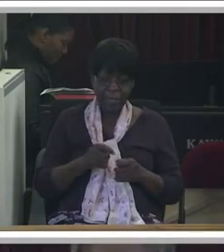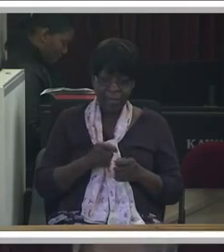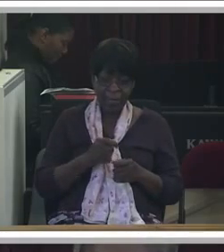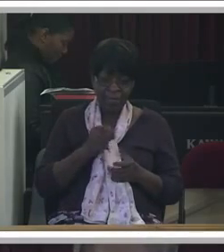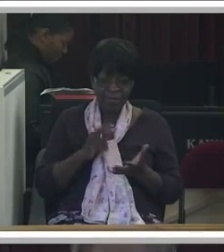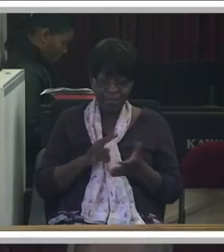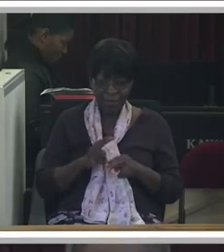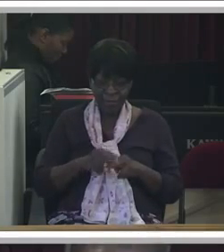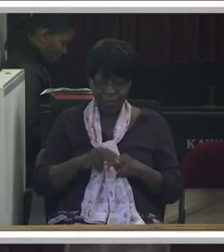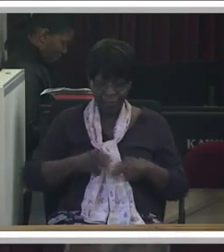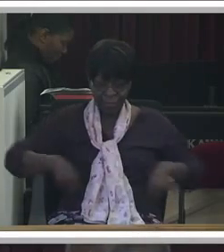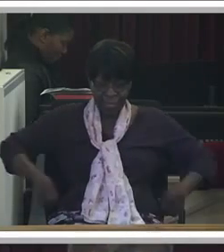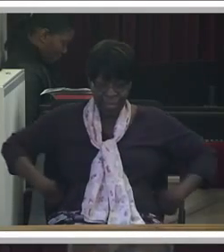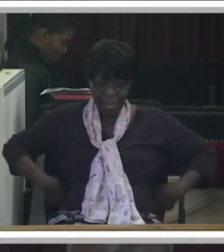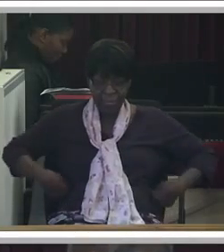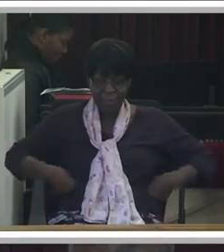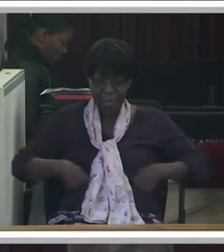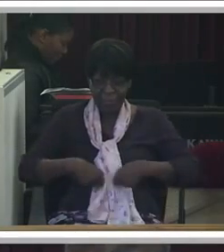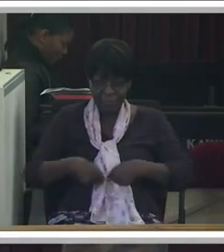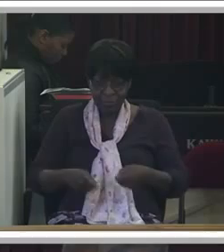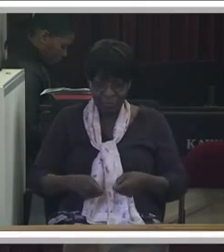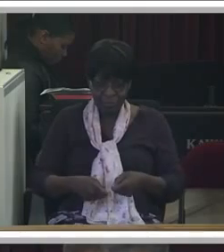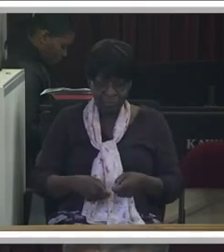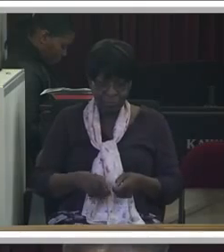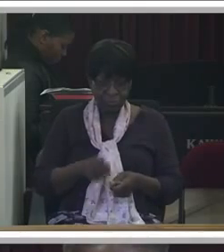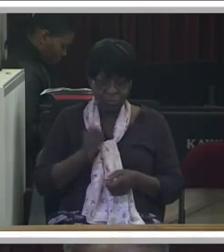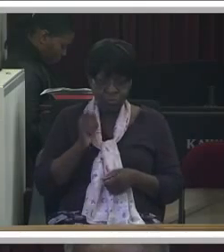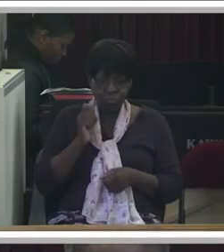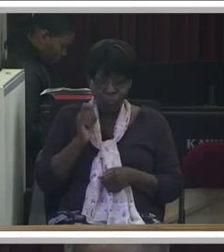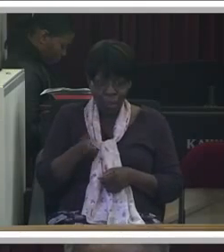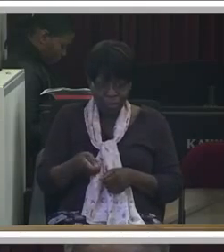in this country where they say it is wrong